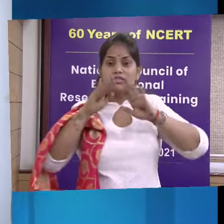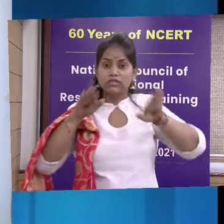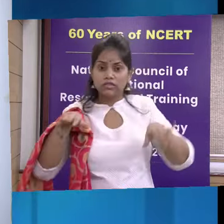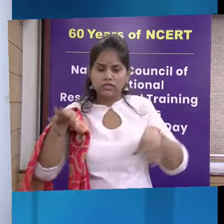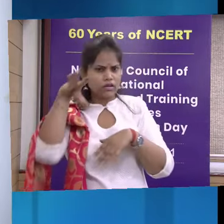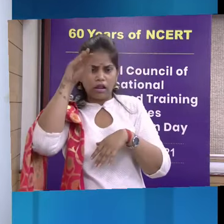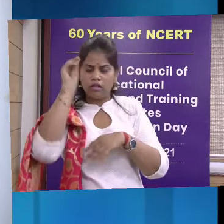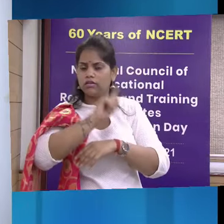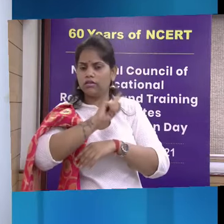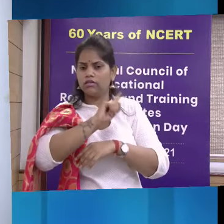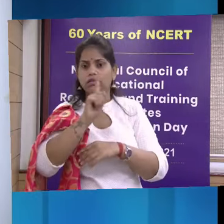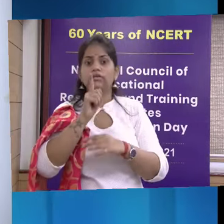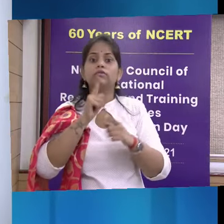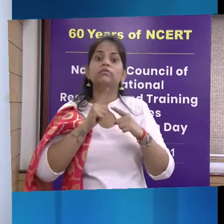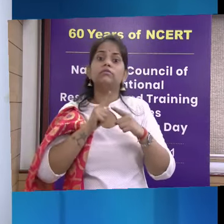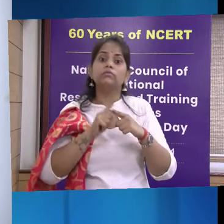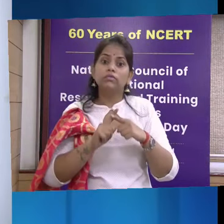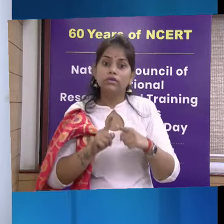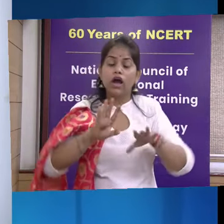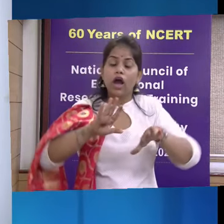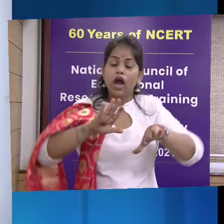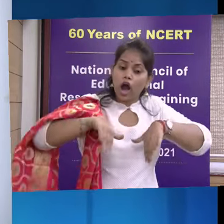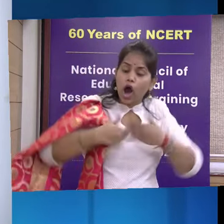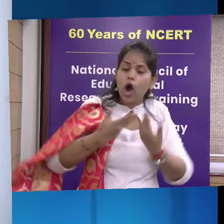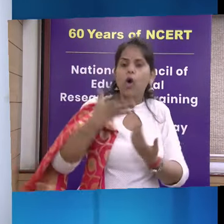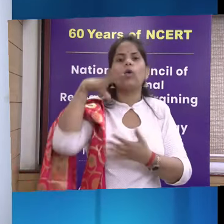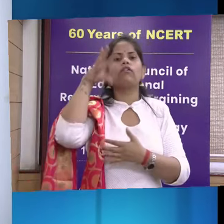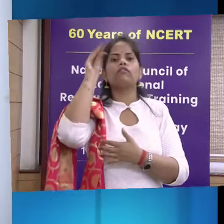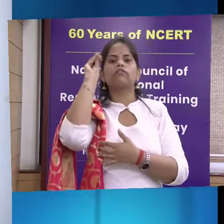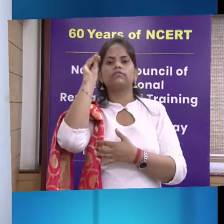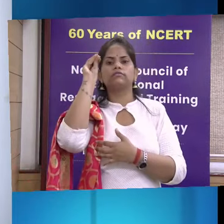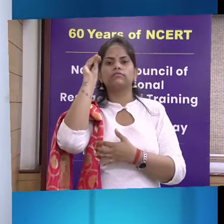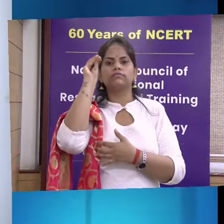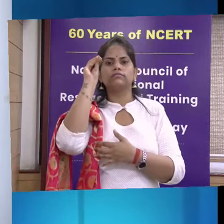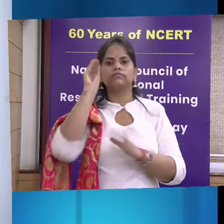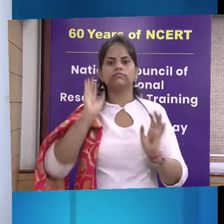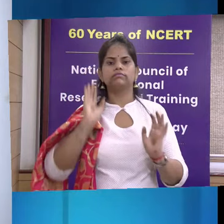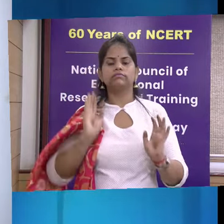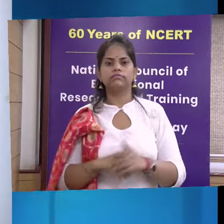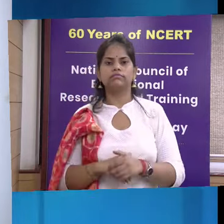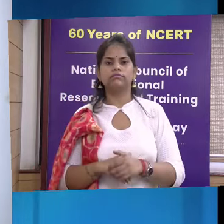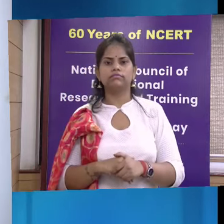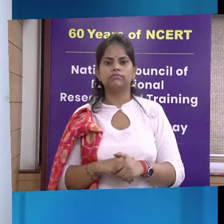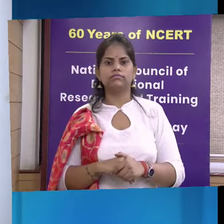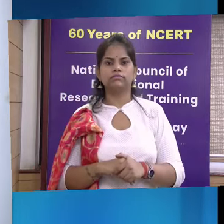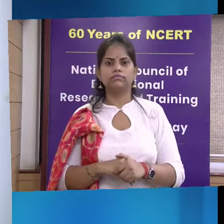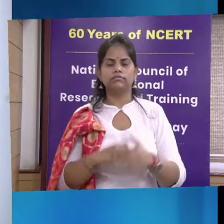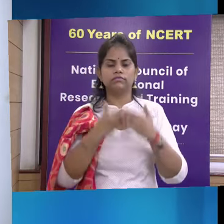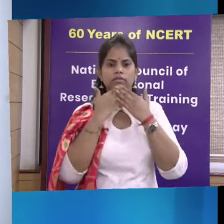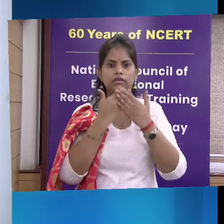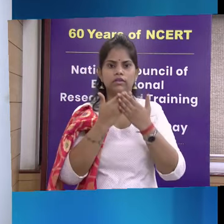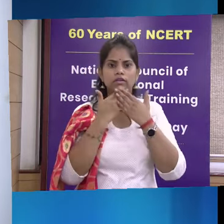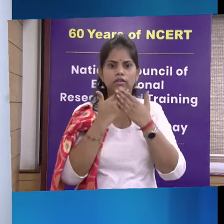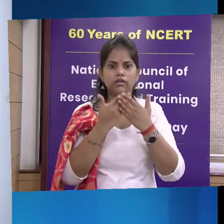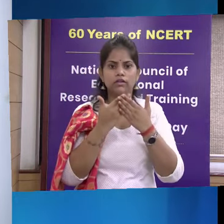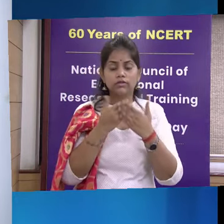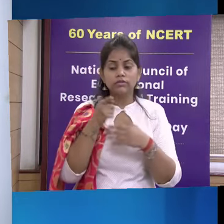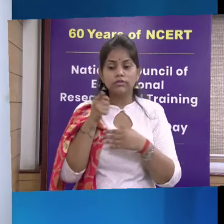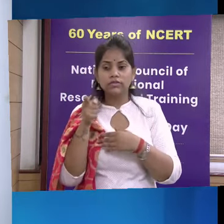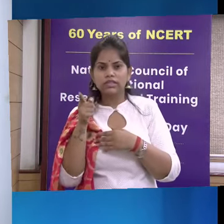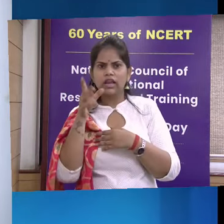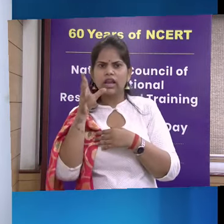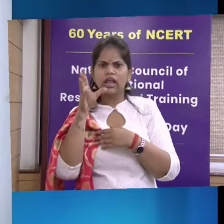but learn how to learn. Education must thus move towards less